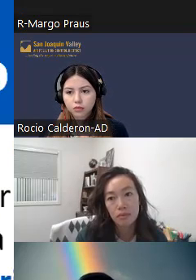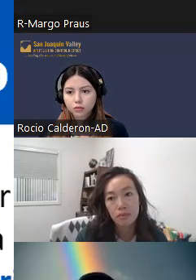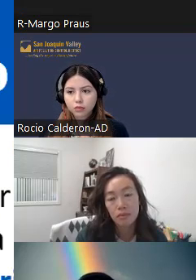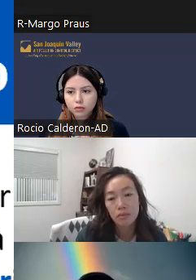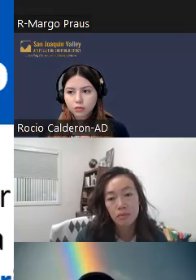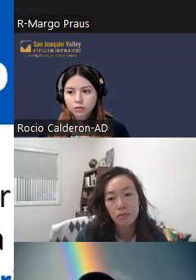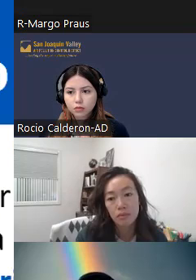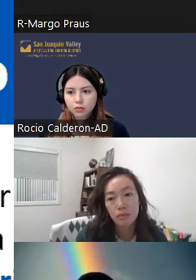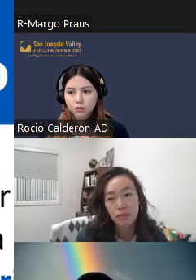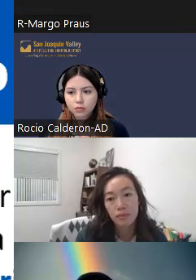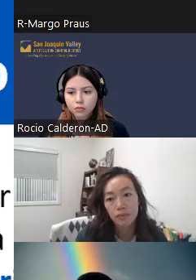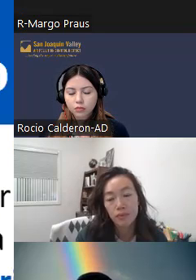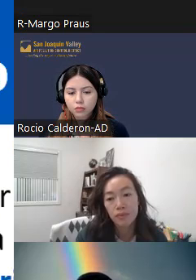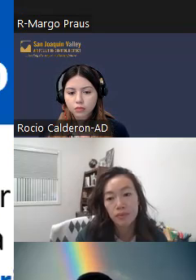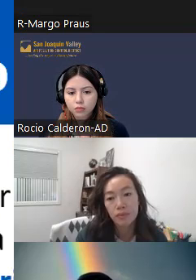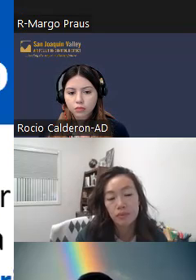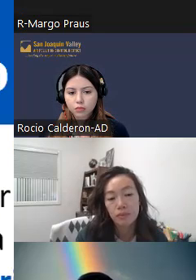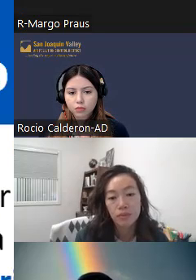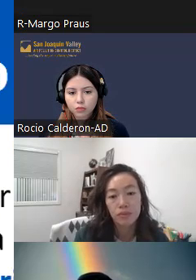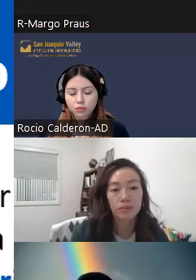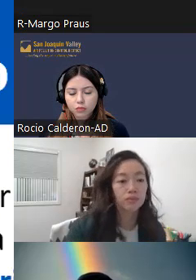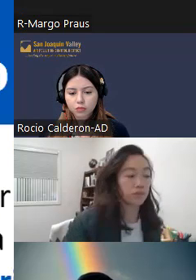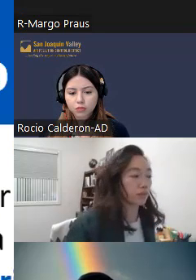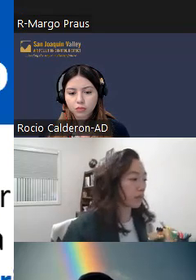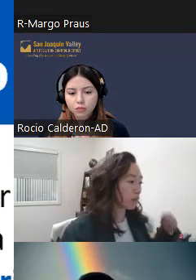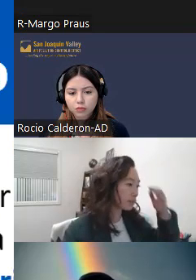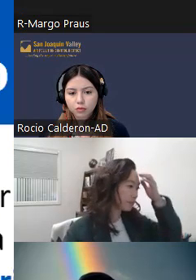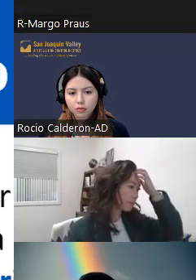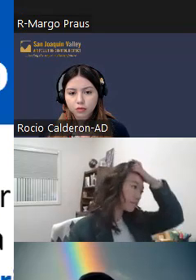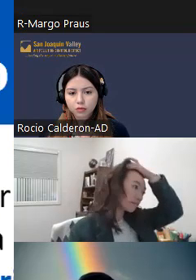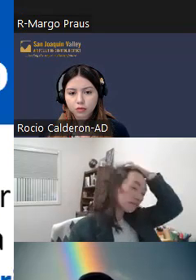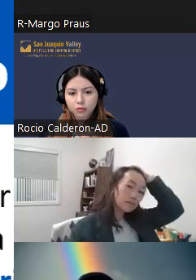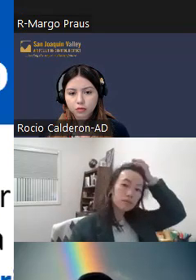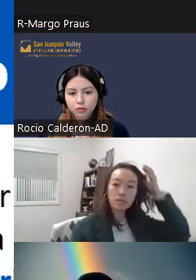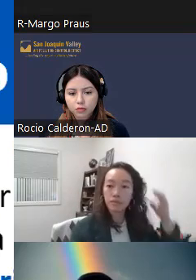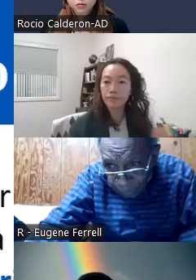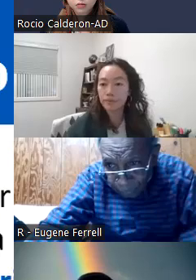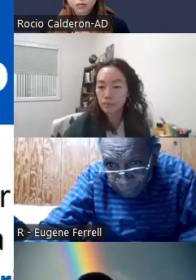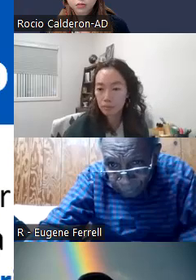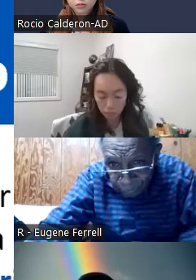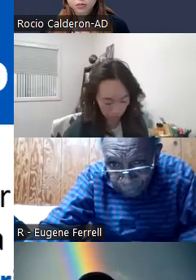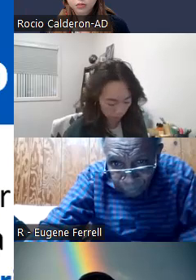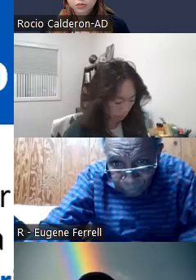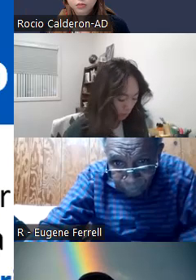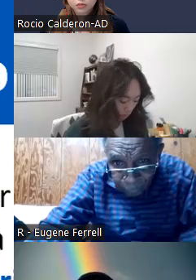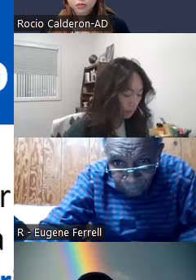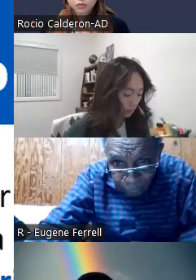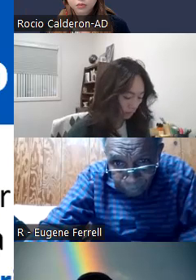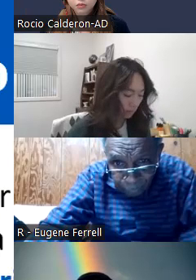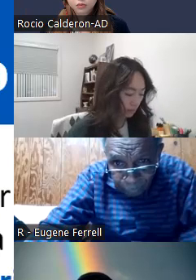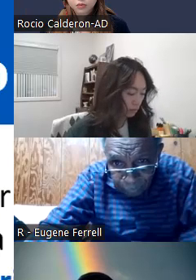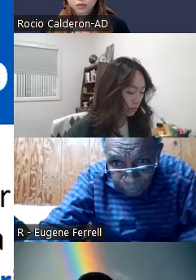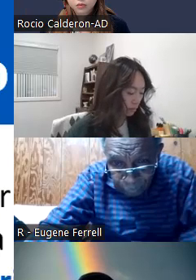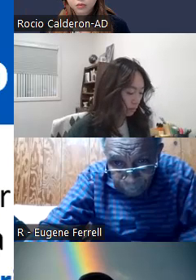quite a few people have been working on warehousing issues in our area, Tracy, Manteca, Lathrop, and Stockton in